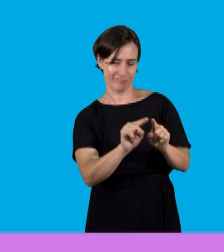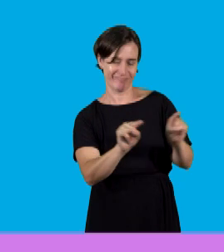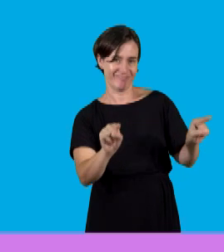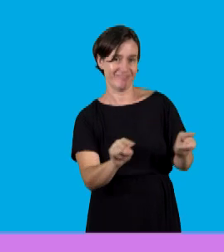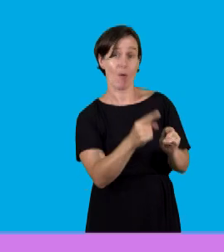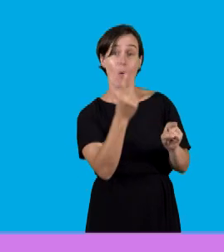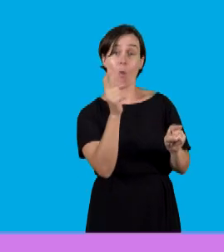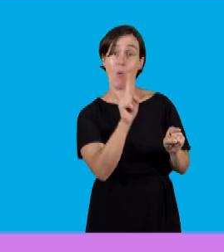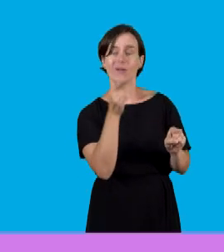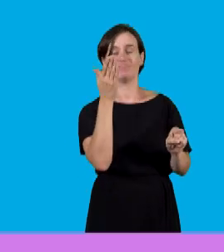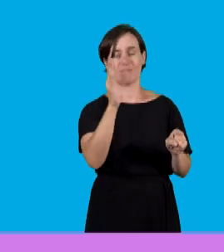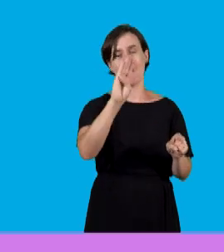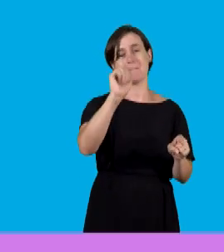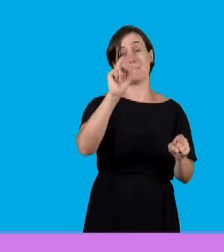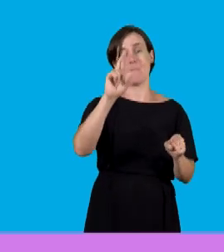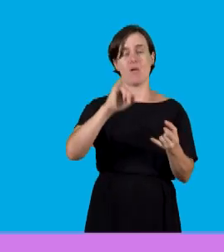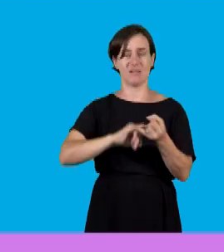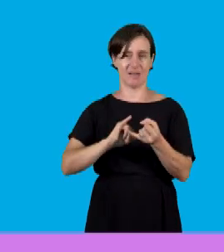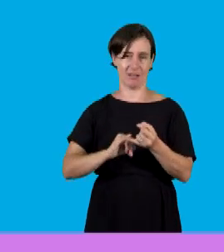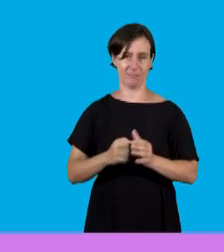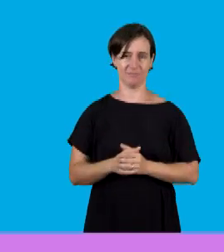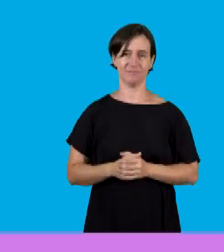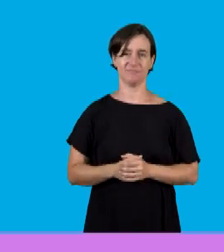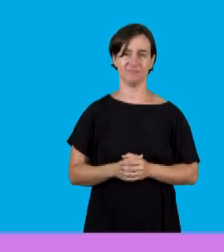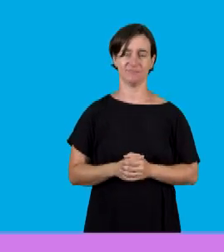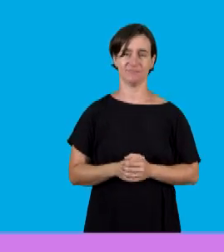bar scale, so it's a bar scale.